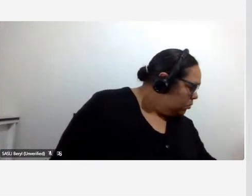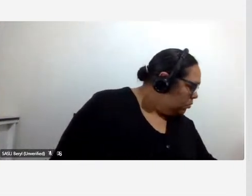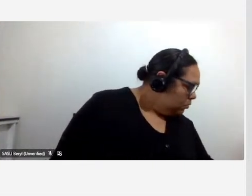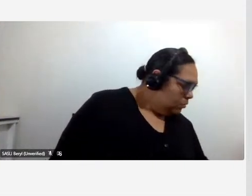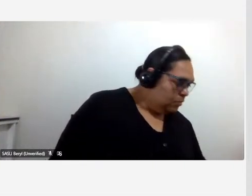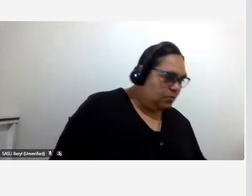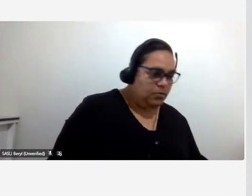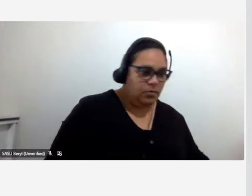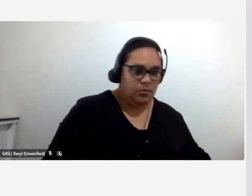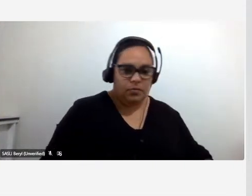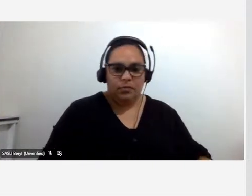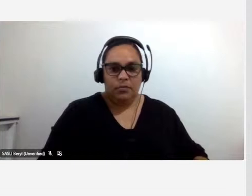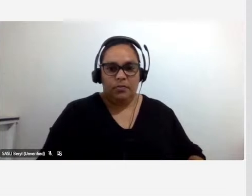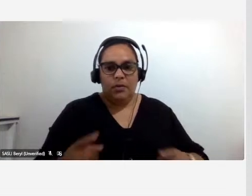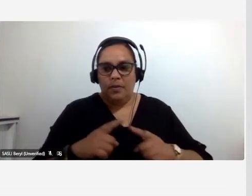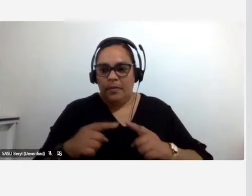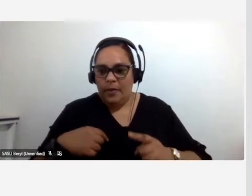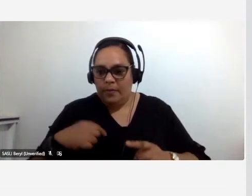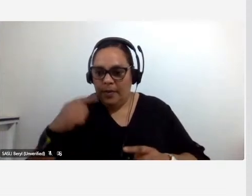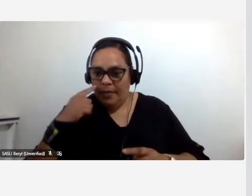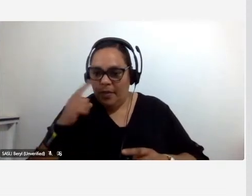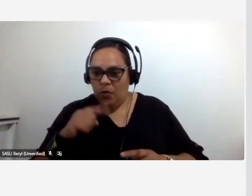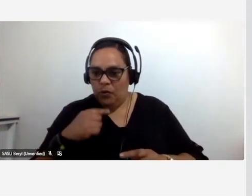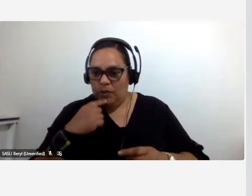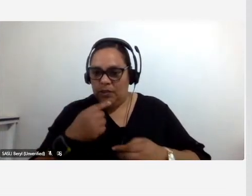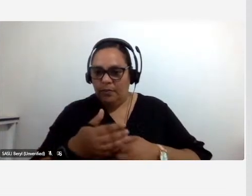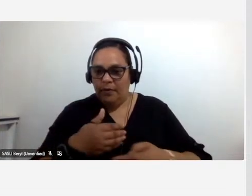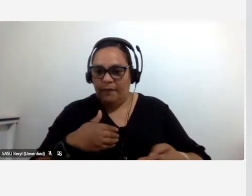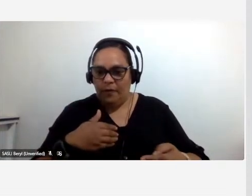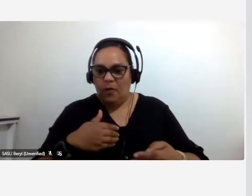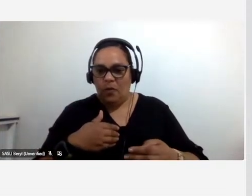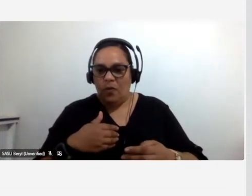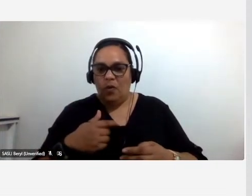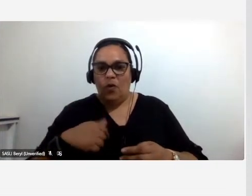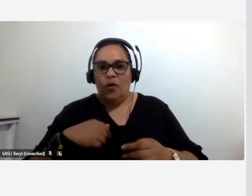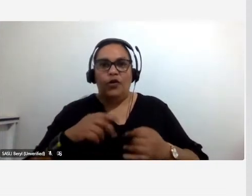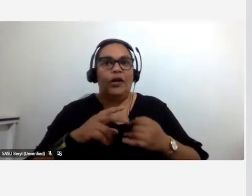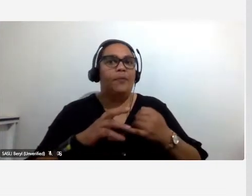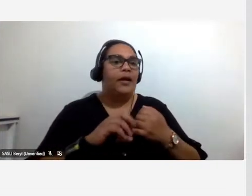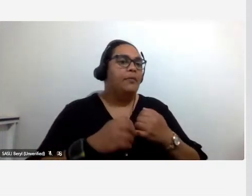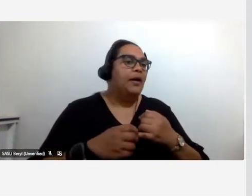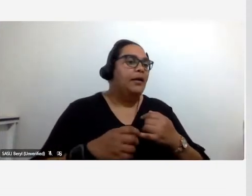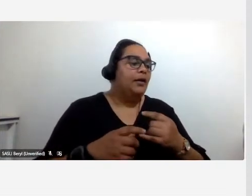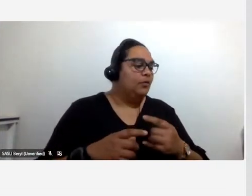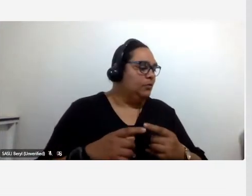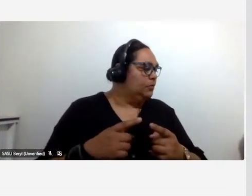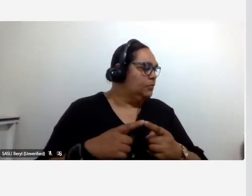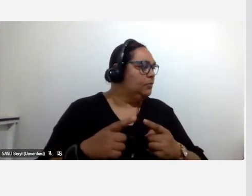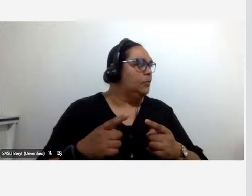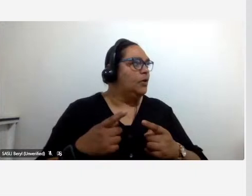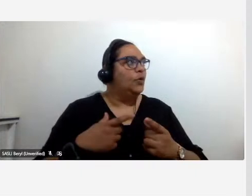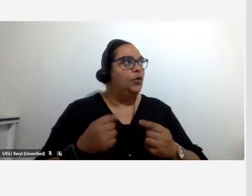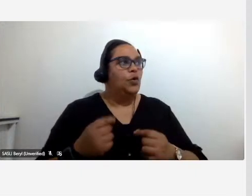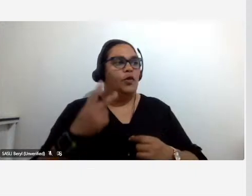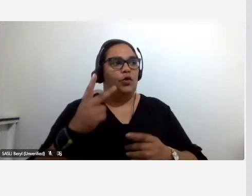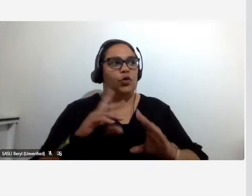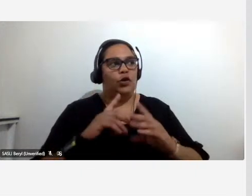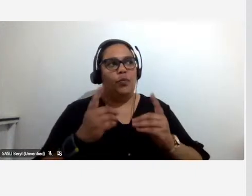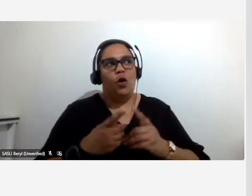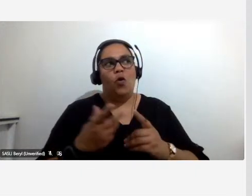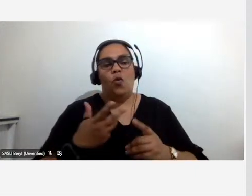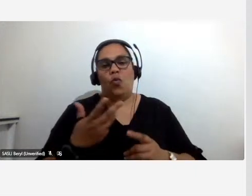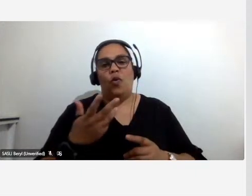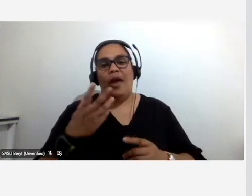Well, I do think we can, as we said before in the committee, we need to try to, with the oversight, dovetail the two departments because there is